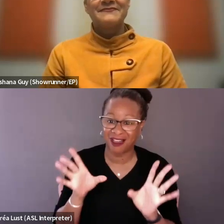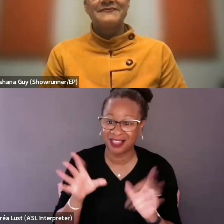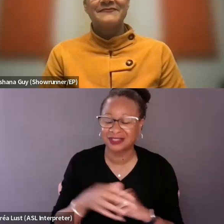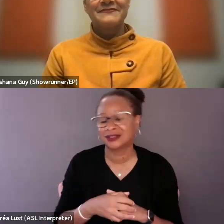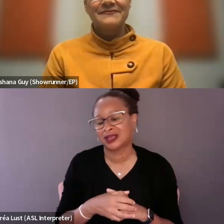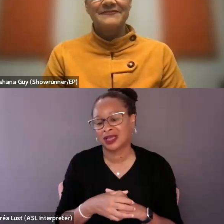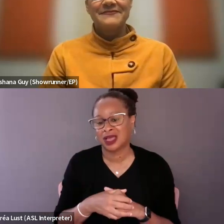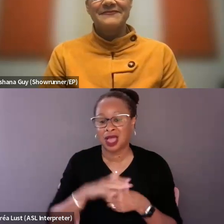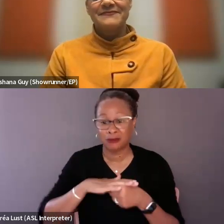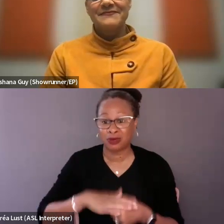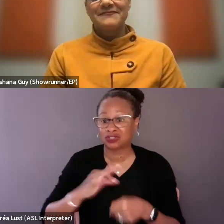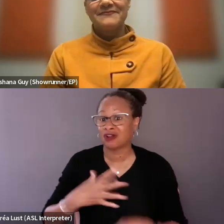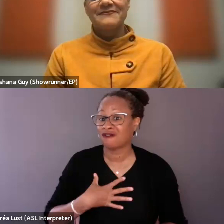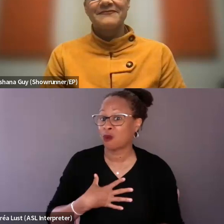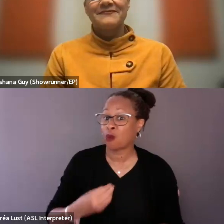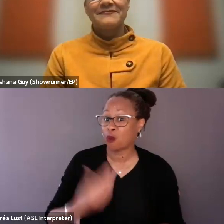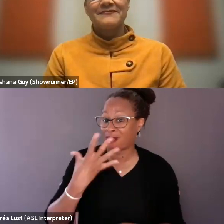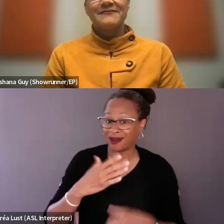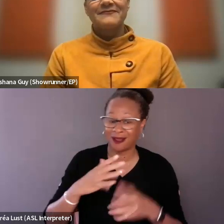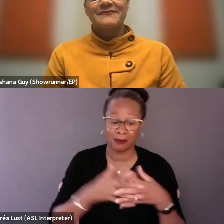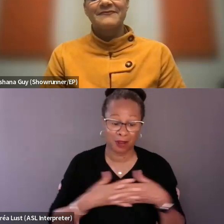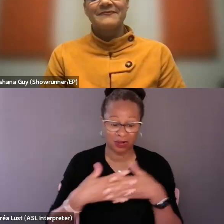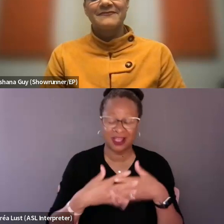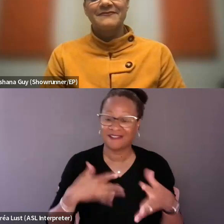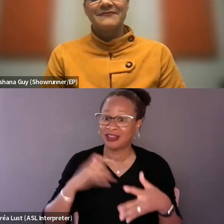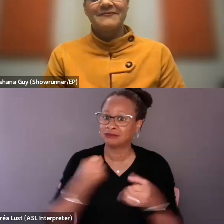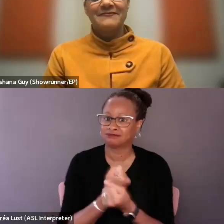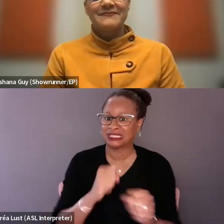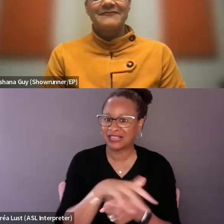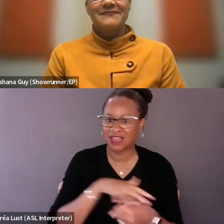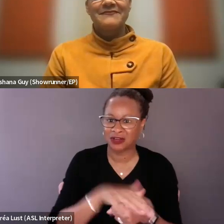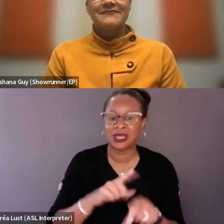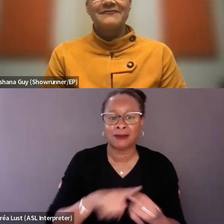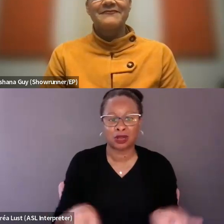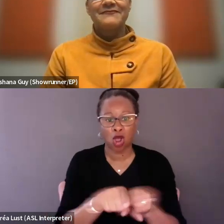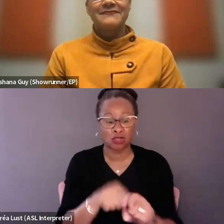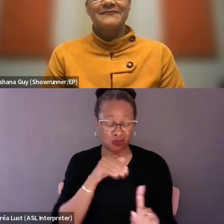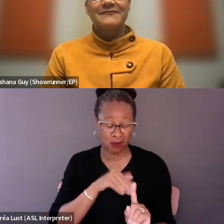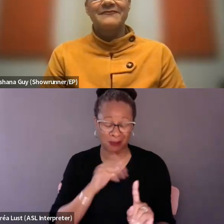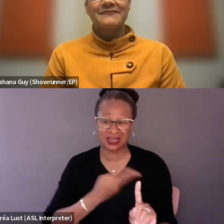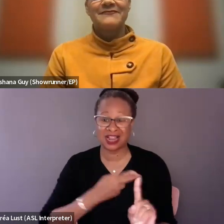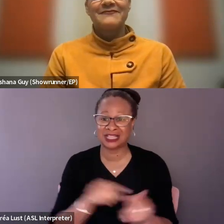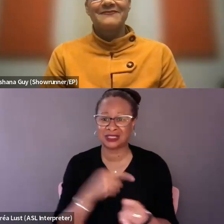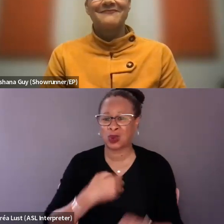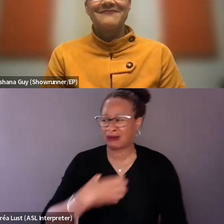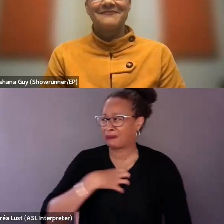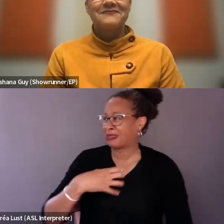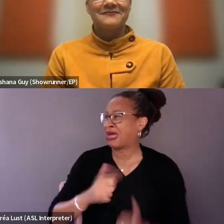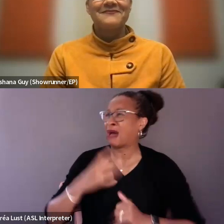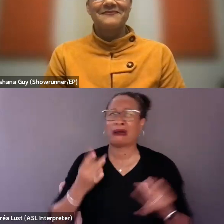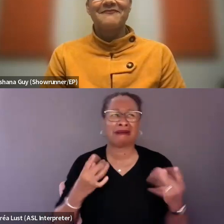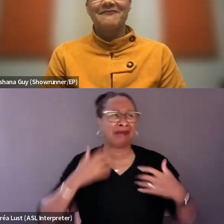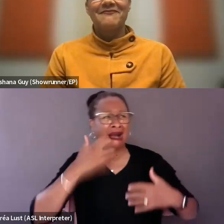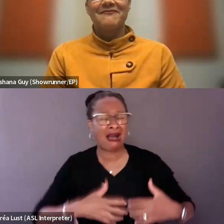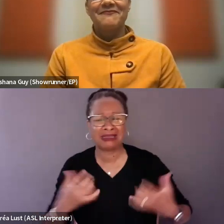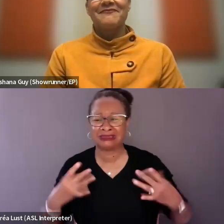and pressures of white Americans, that they felt they could be safe here. But it also reminded all of us, as we're complaining about how hot it is and how